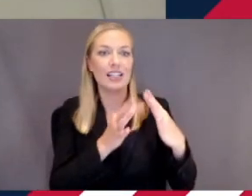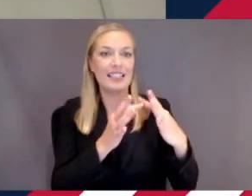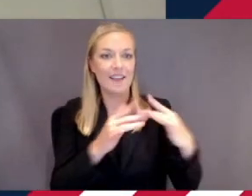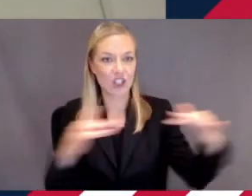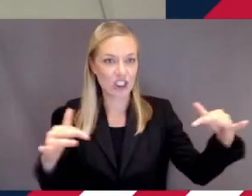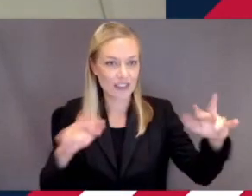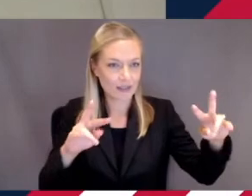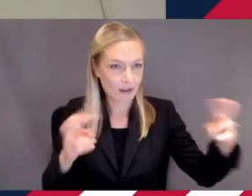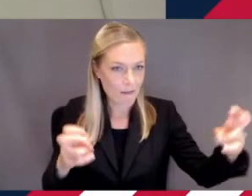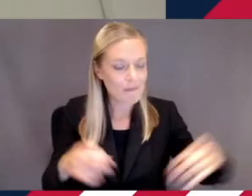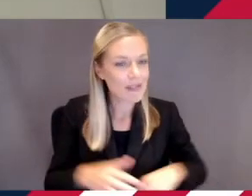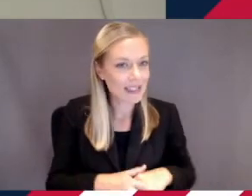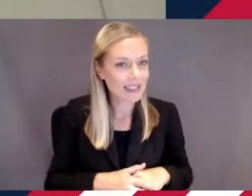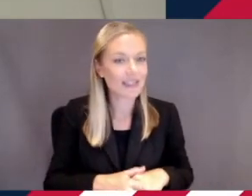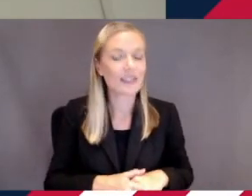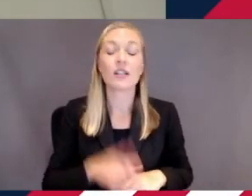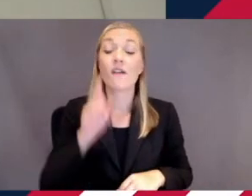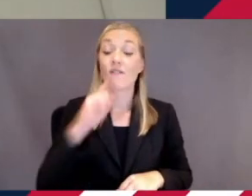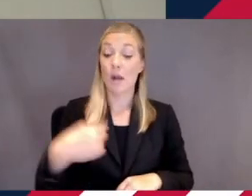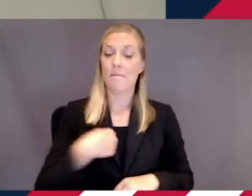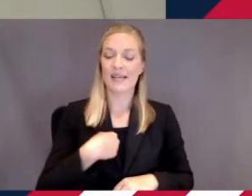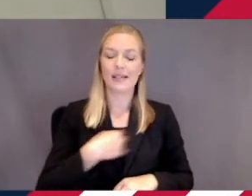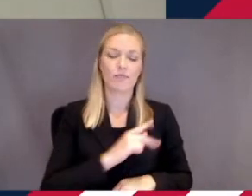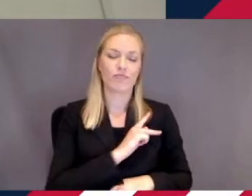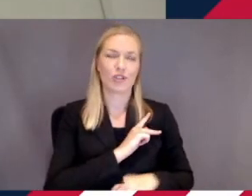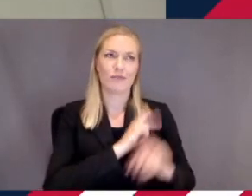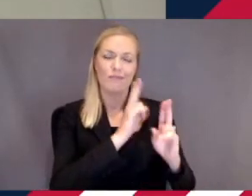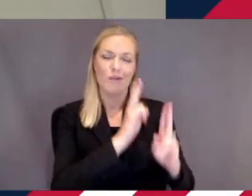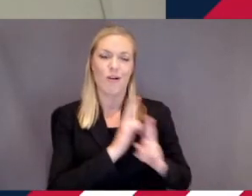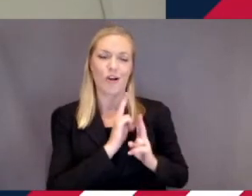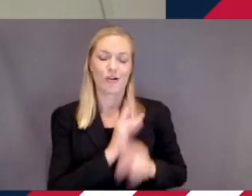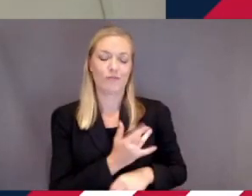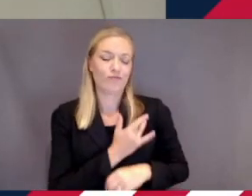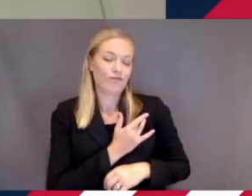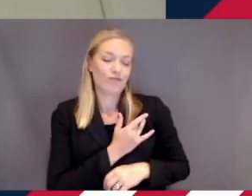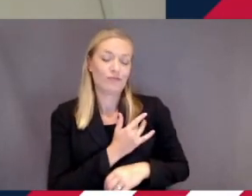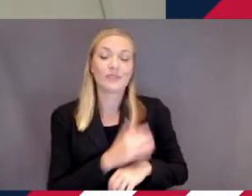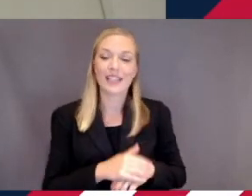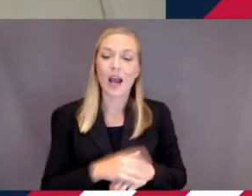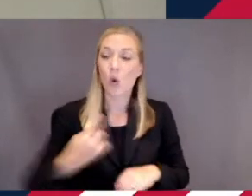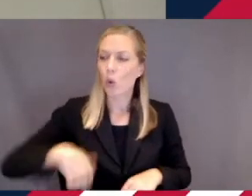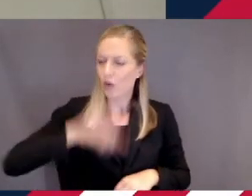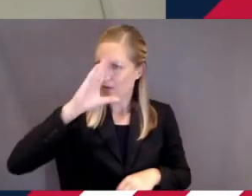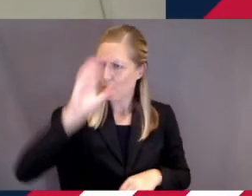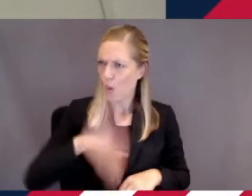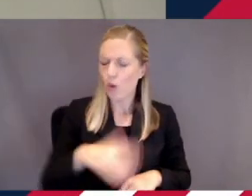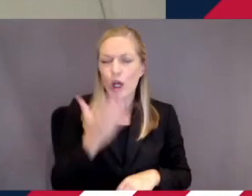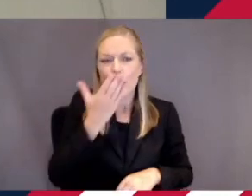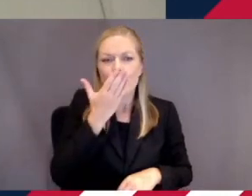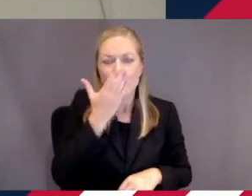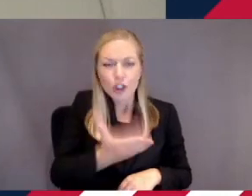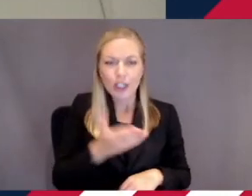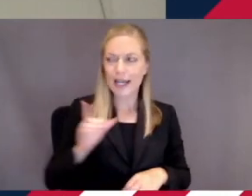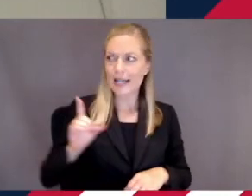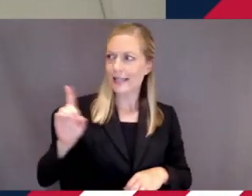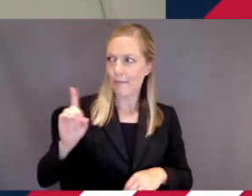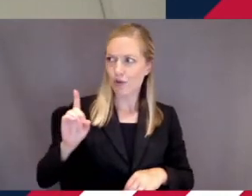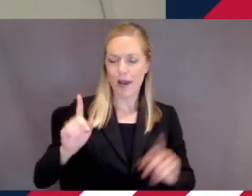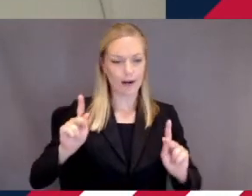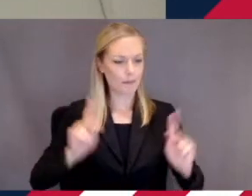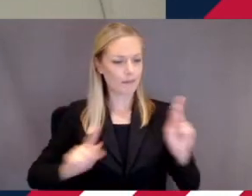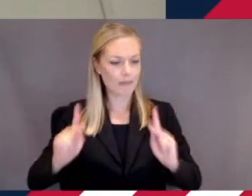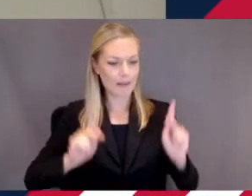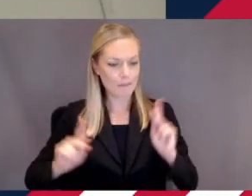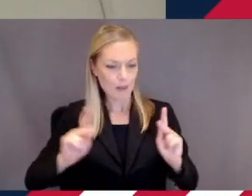me, is a personal honor. Now, we all know as good Democrats that the strength of our country lies in our